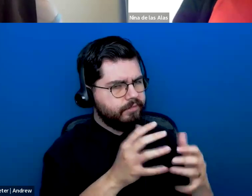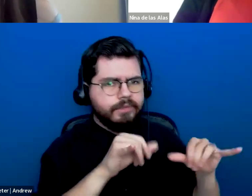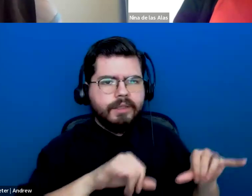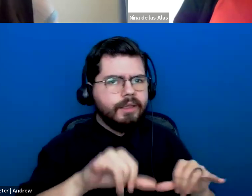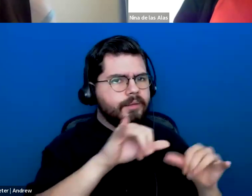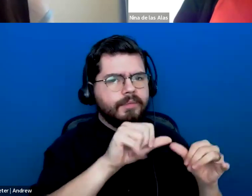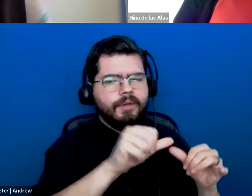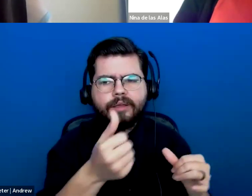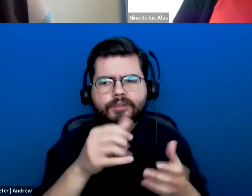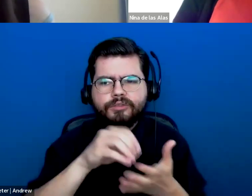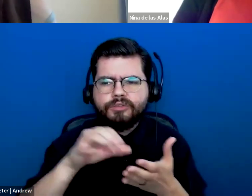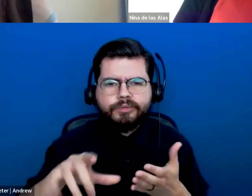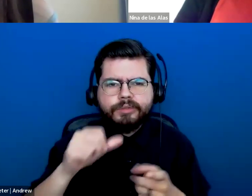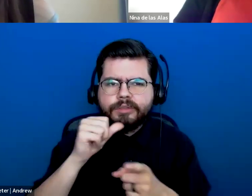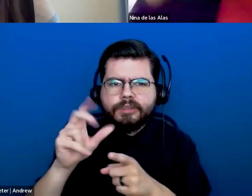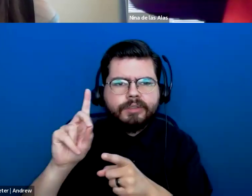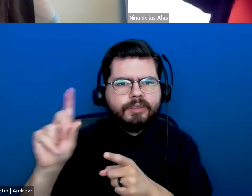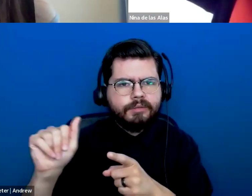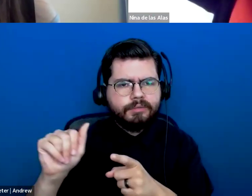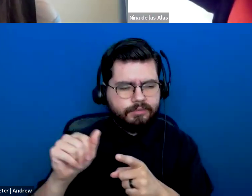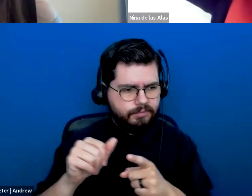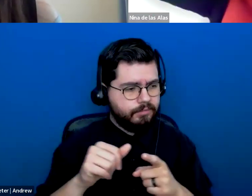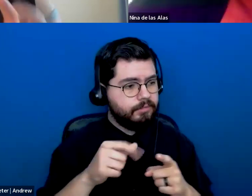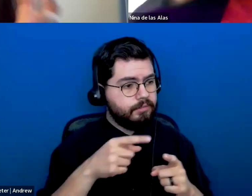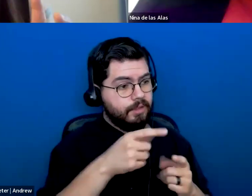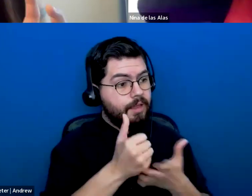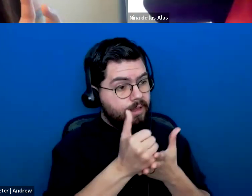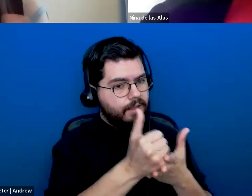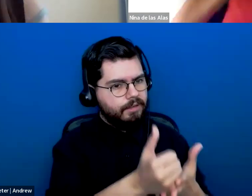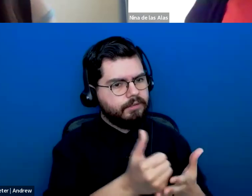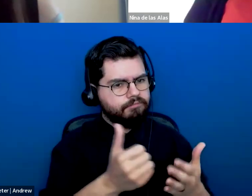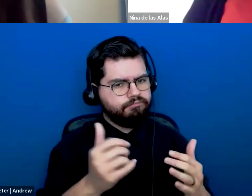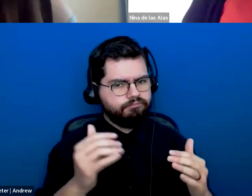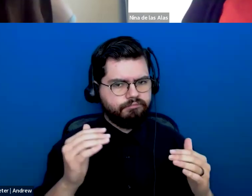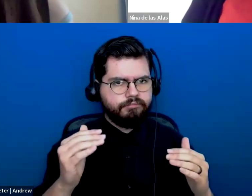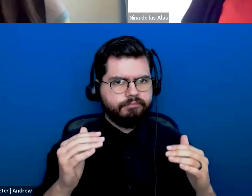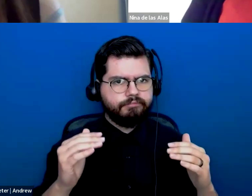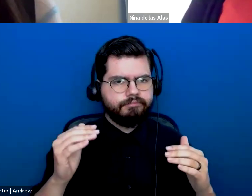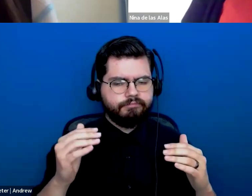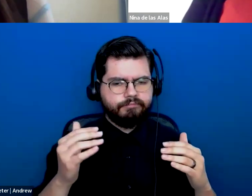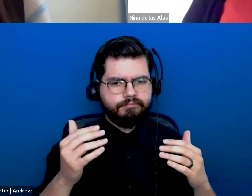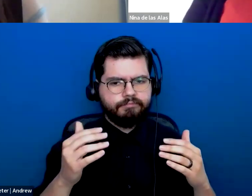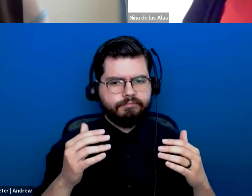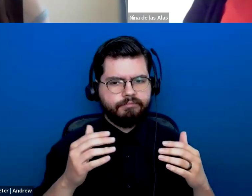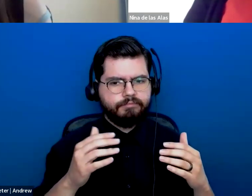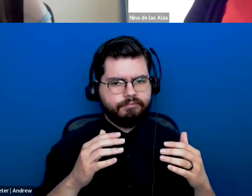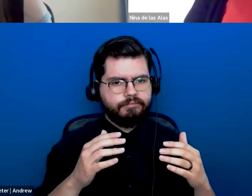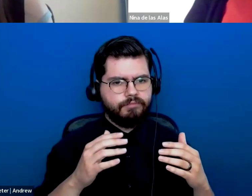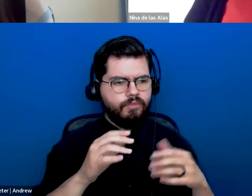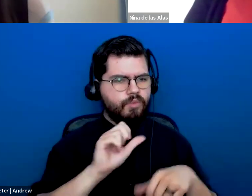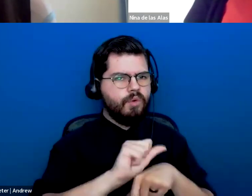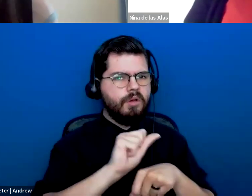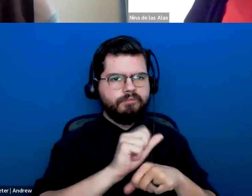give anyone an advantage. So I think if there are possibilities, we can explore